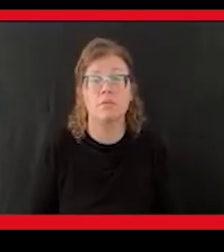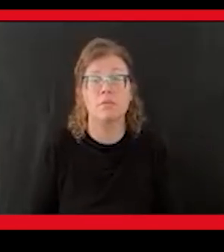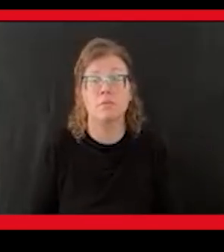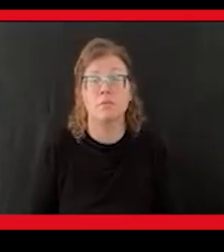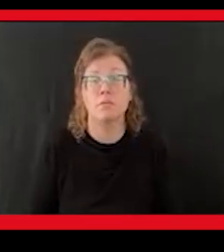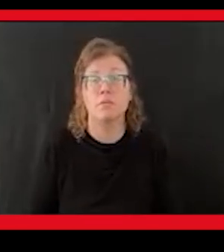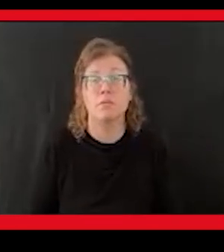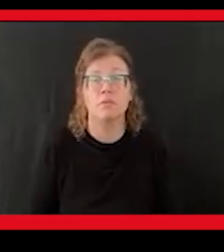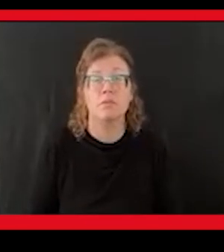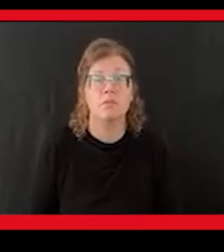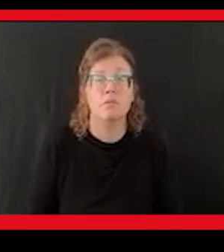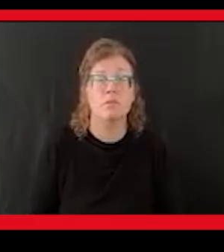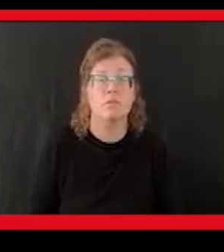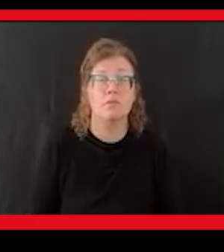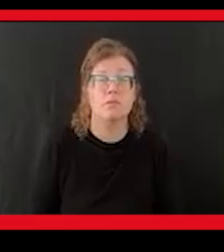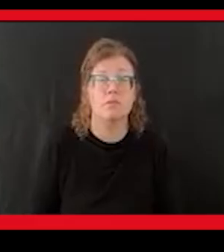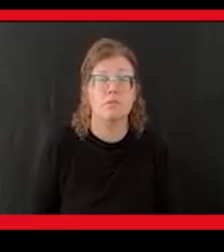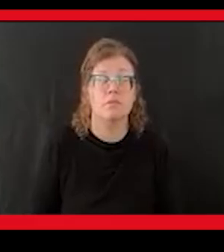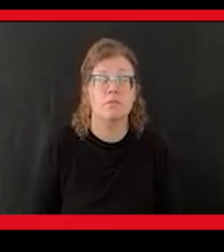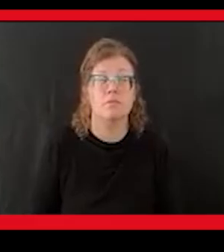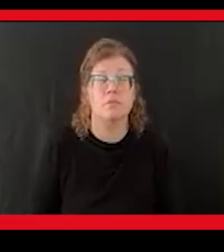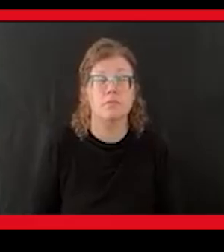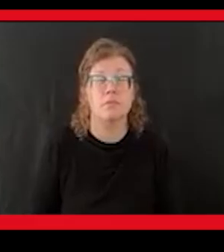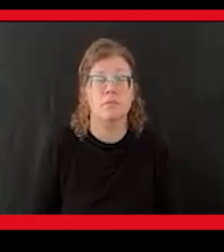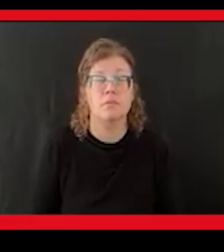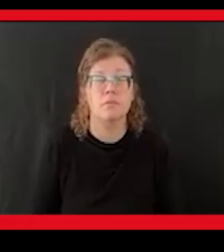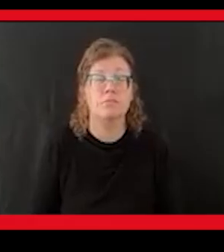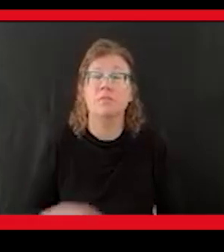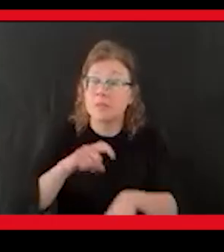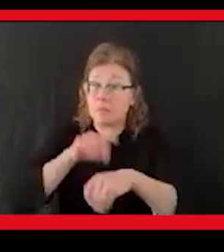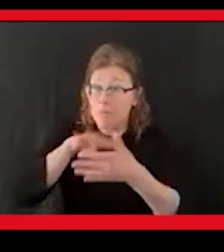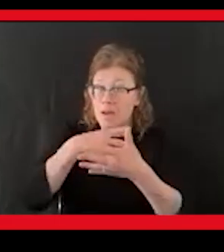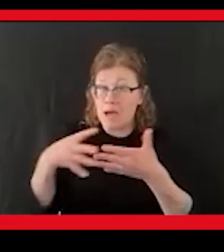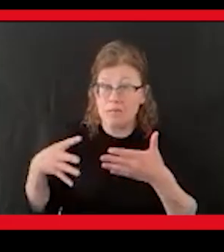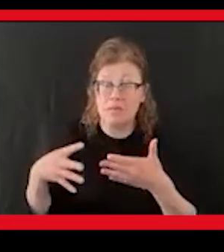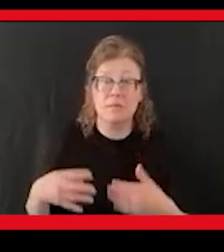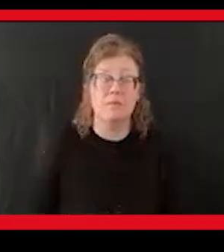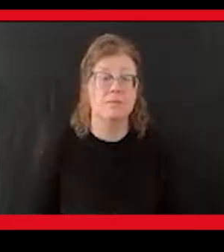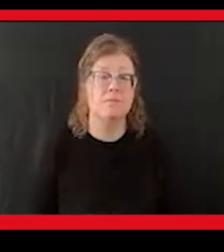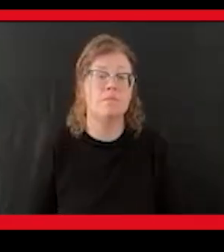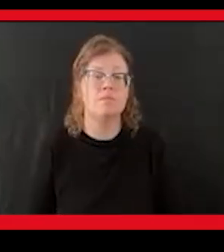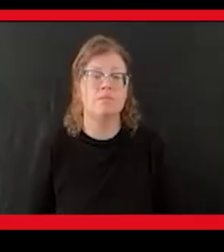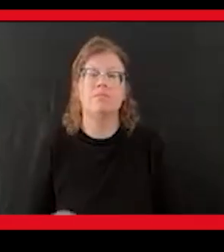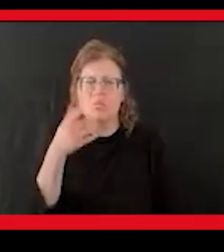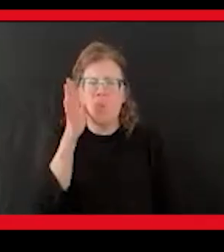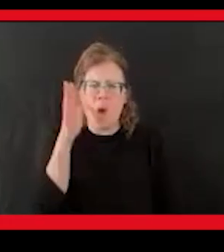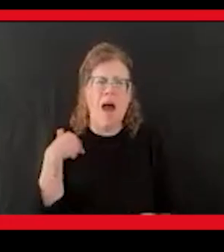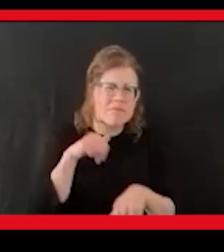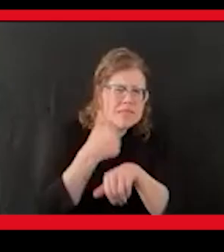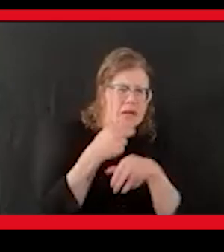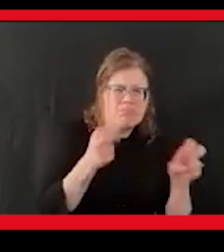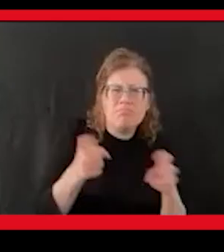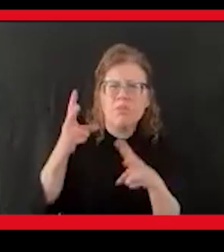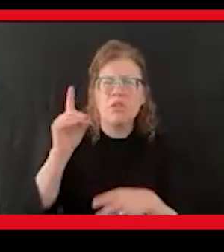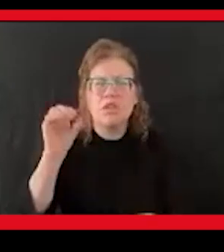In the timeline section, you will upload a document that outlines all major tasks, events,